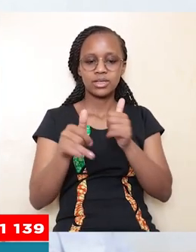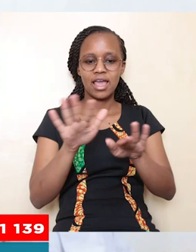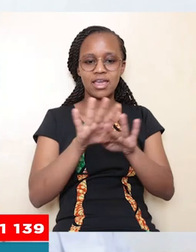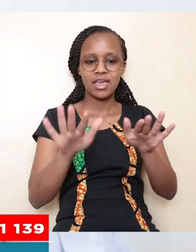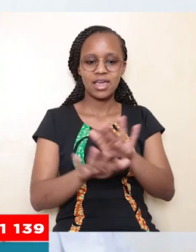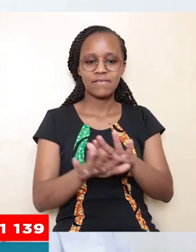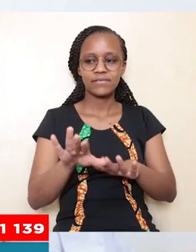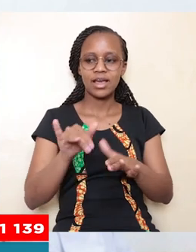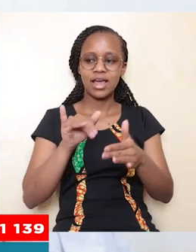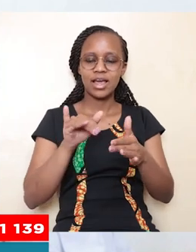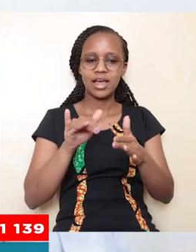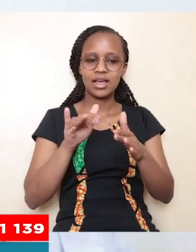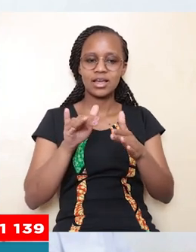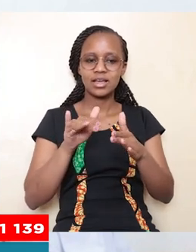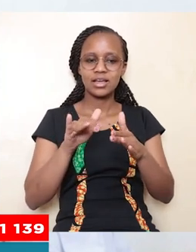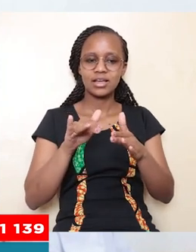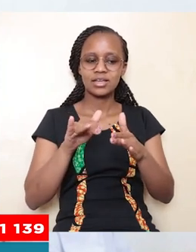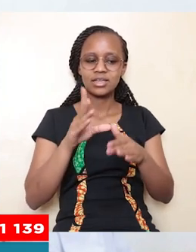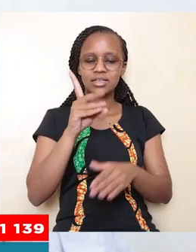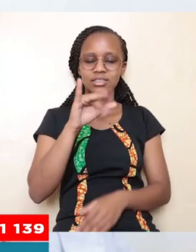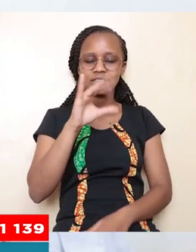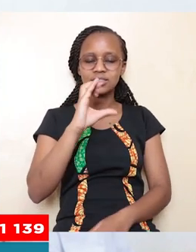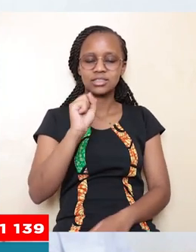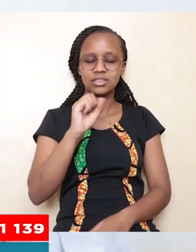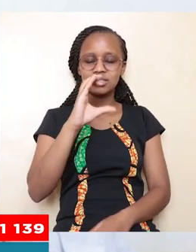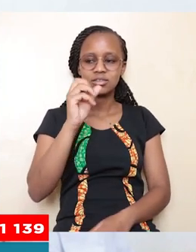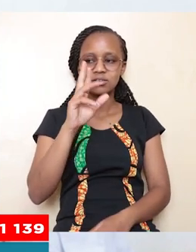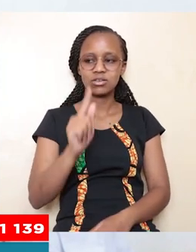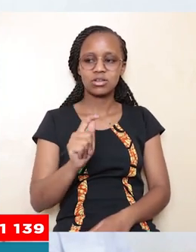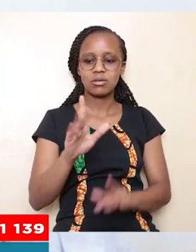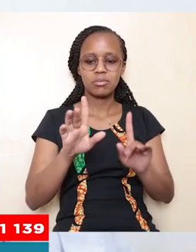every marital discord should be solved.